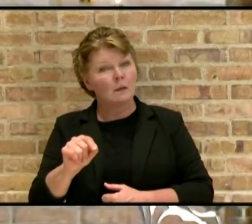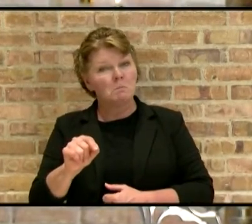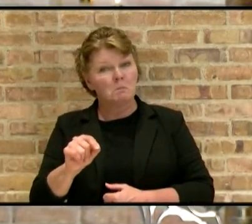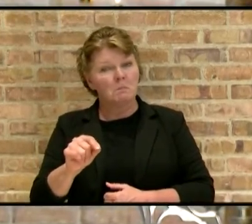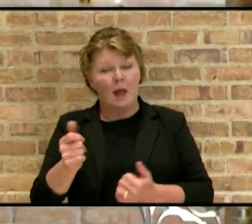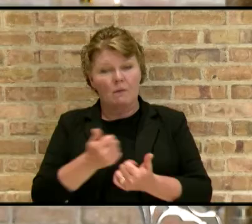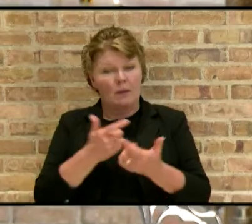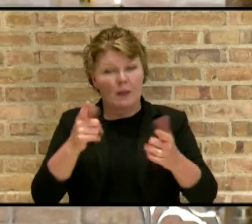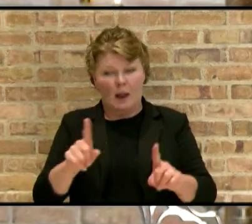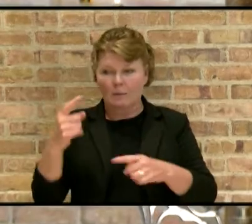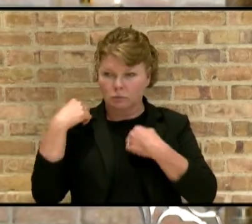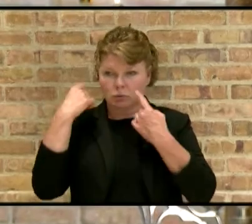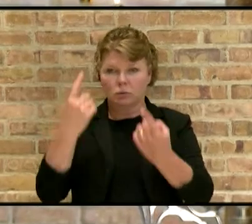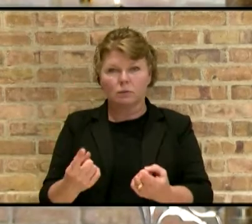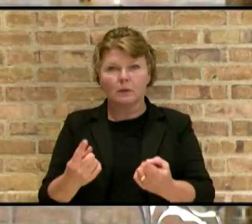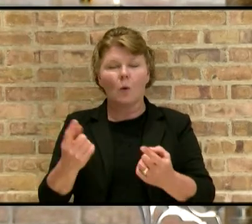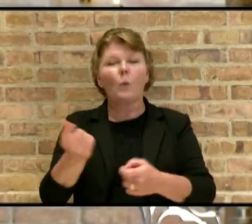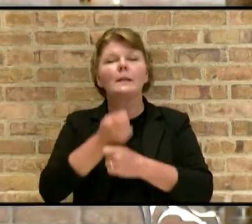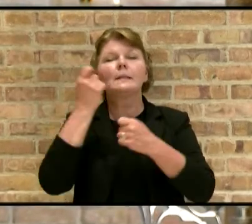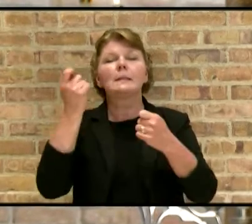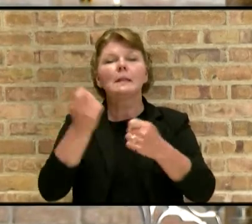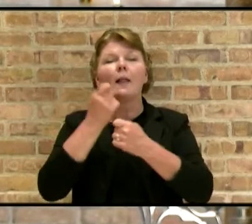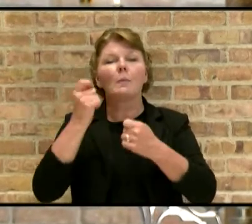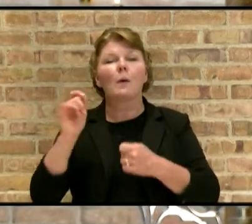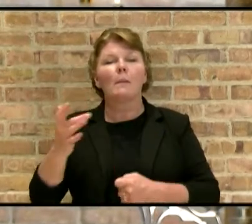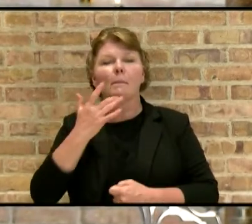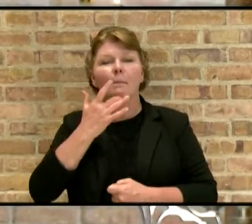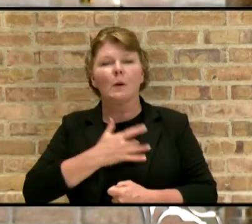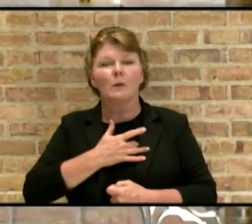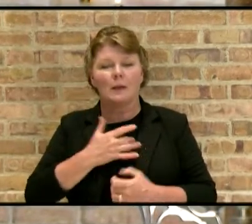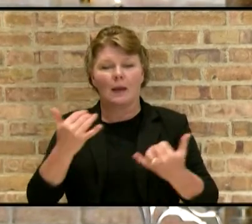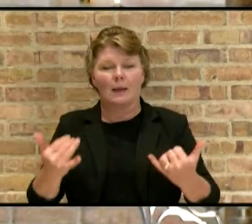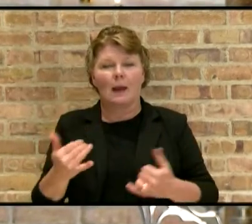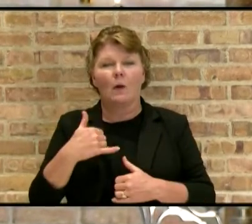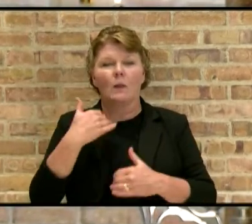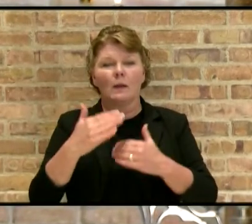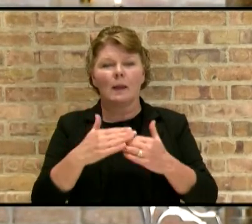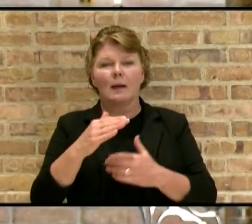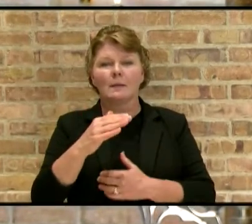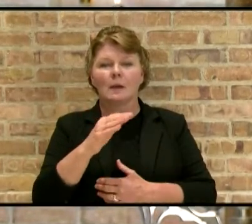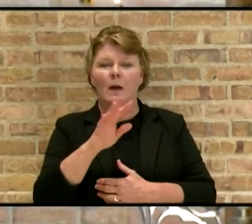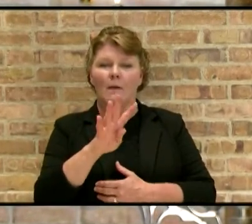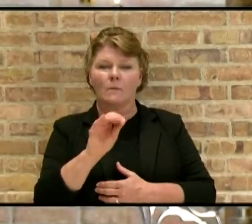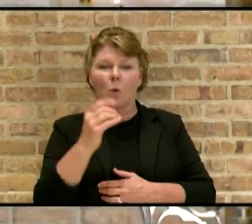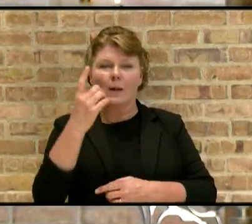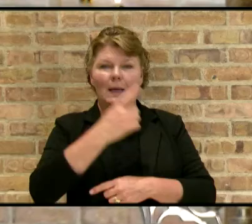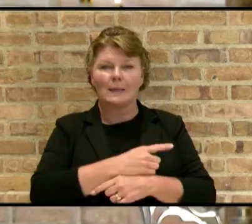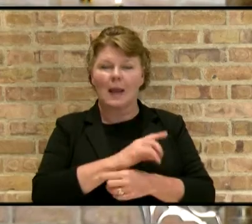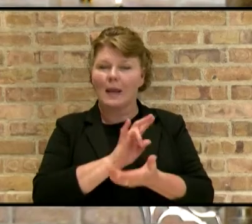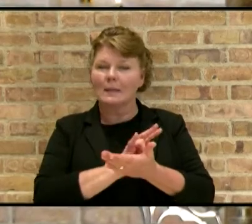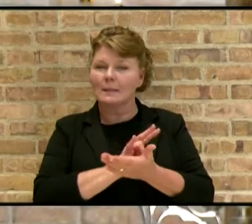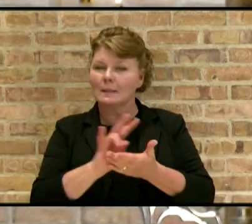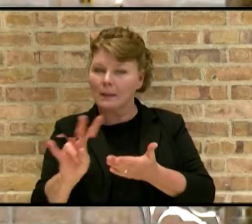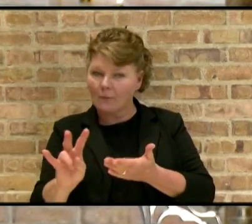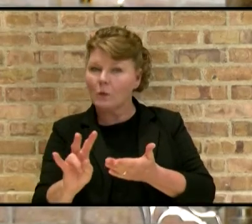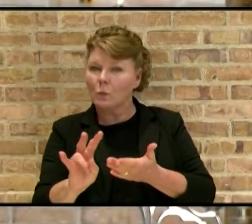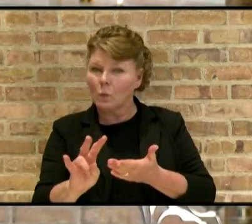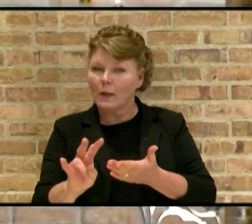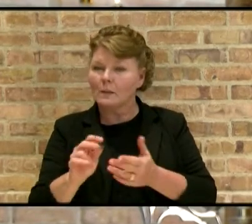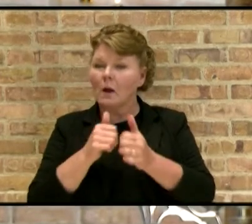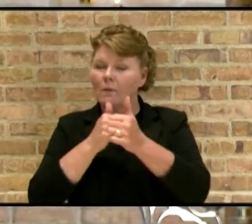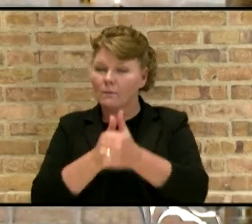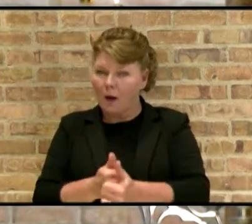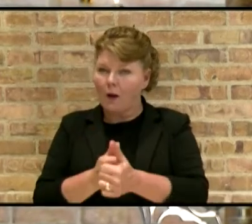his birthday. Next, we'll spend the next 40 days and 7 weeks on following his passion, his